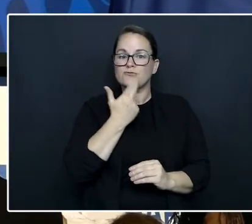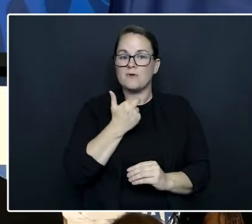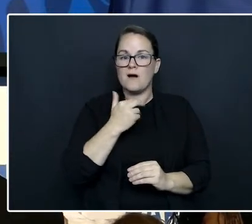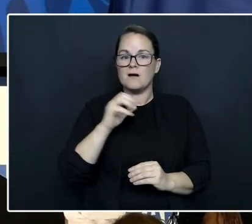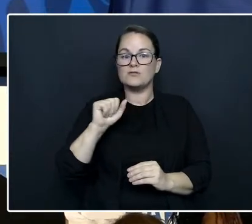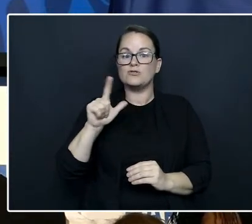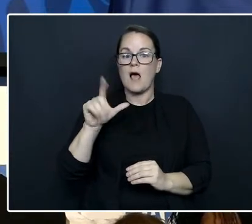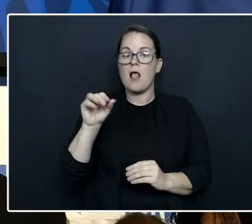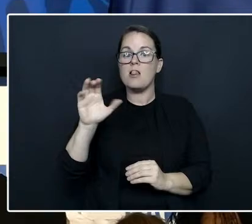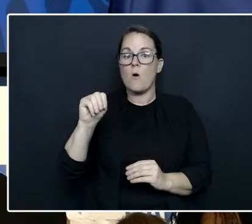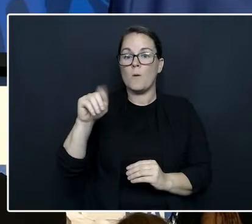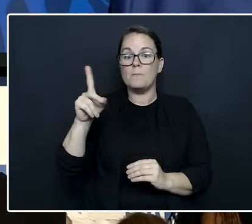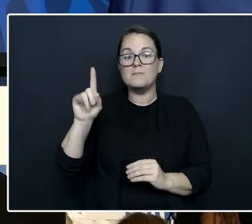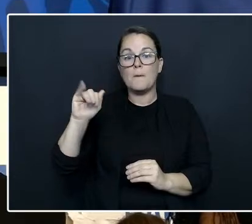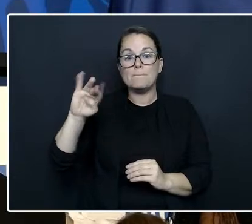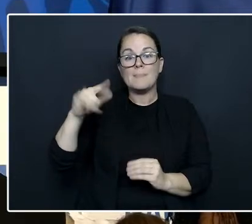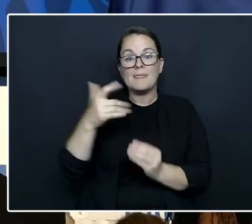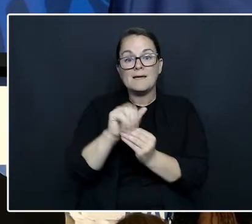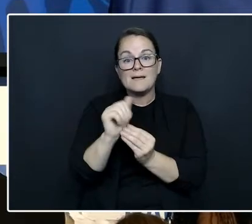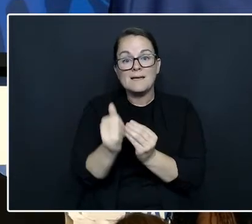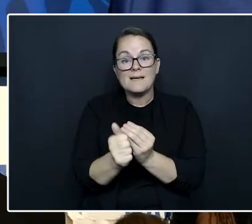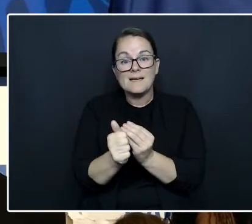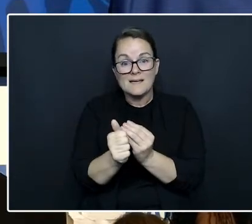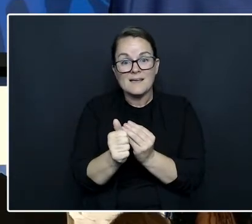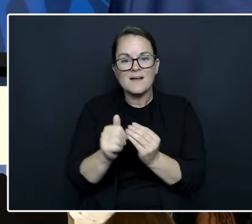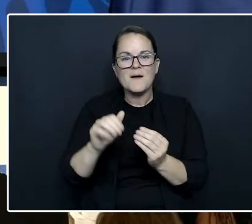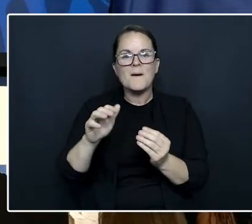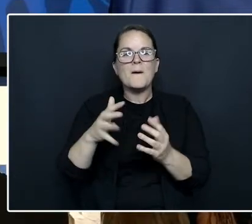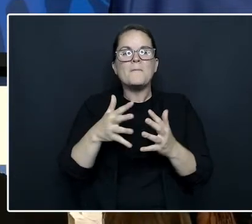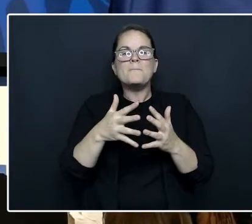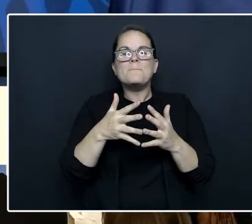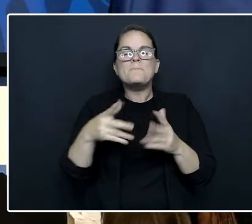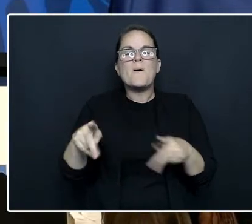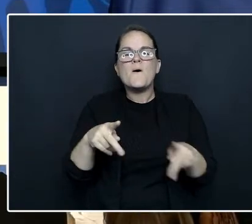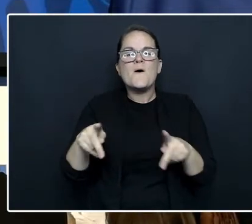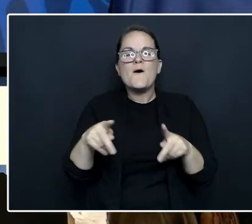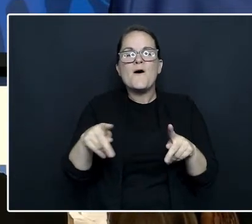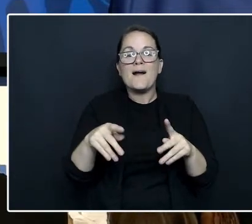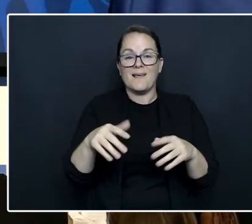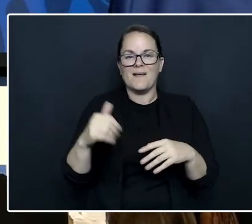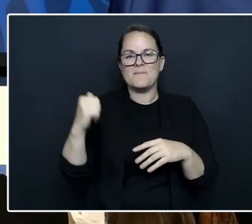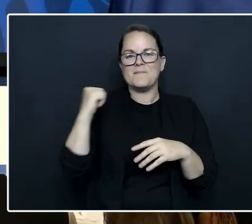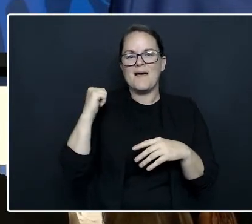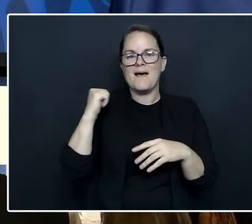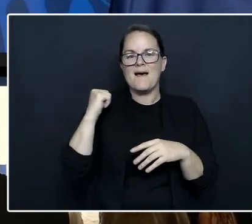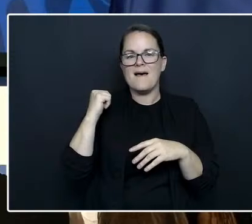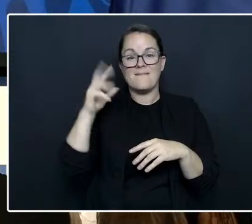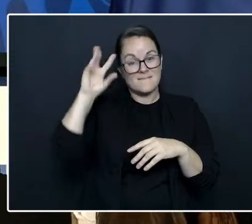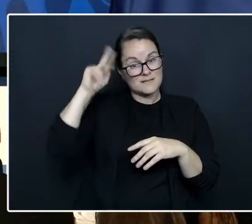Night Market at the backyard of the Vice President's house.